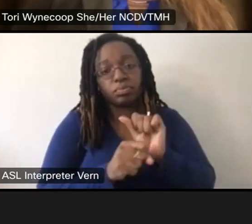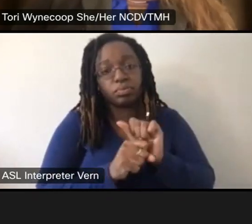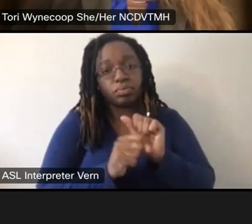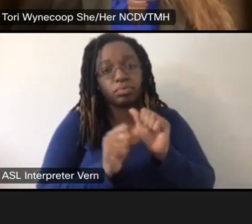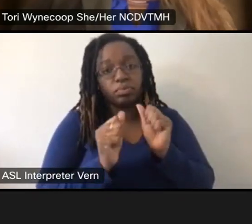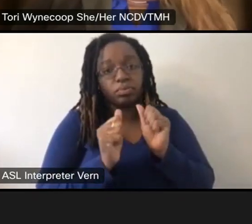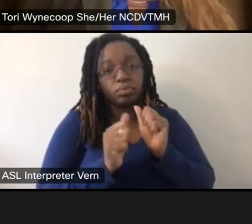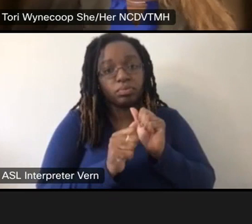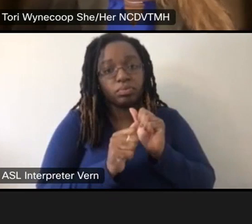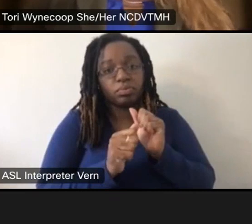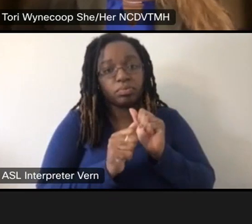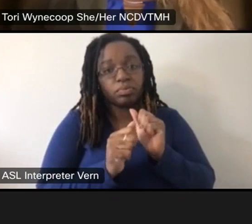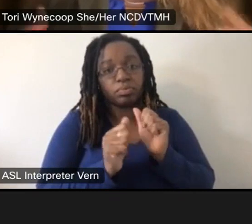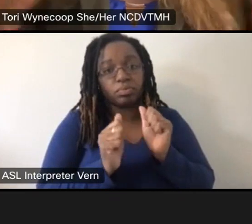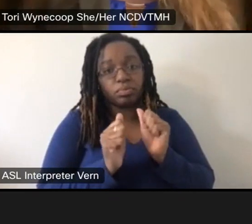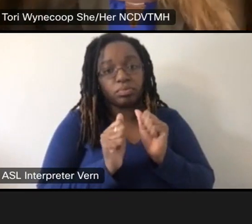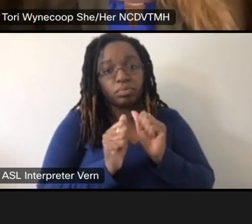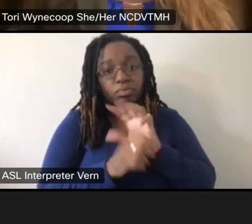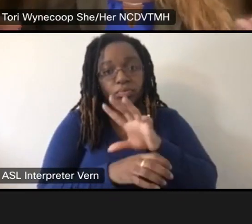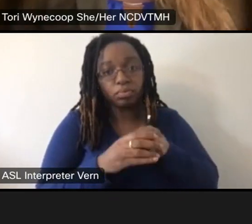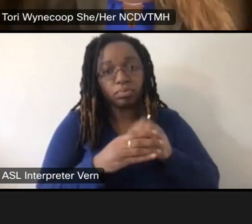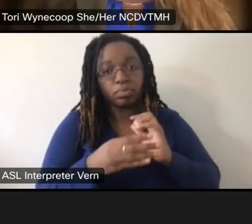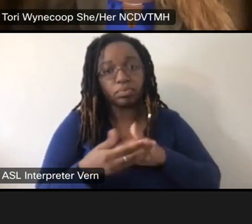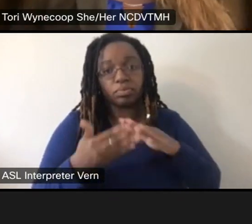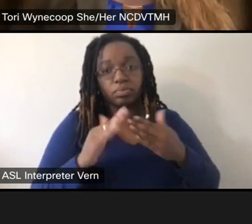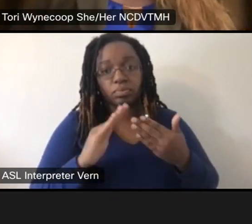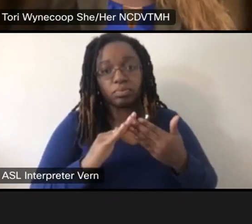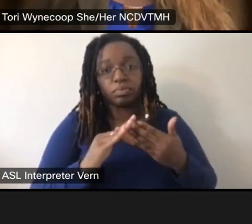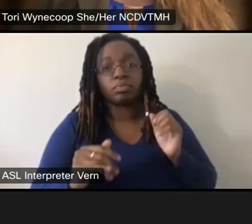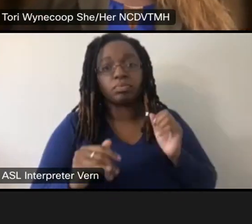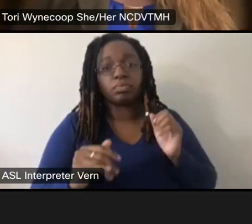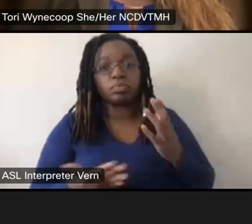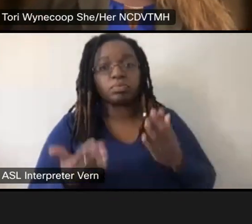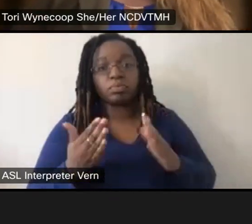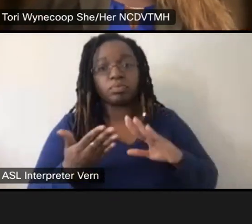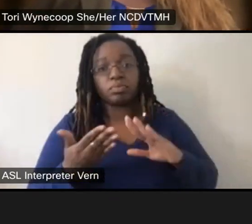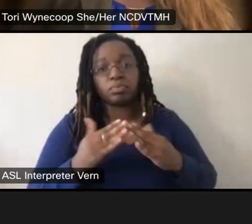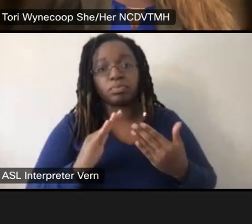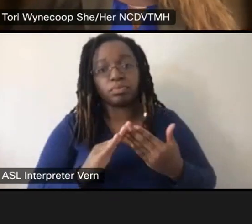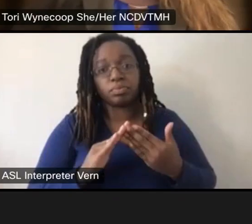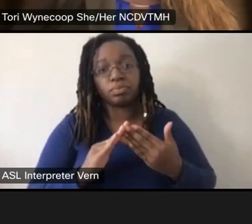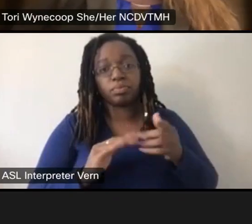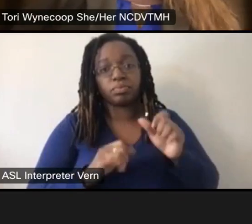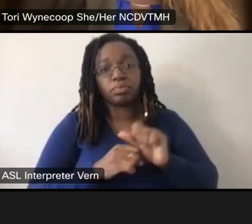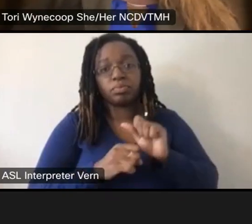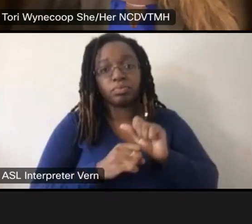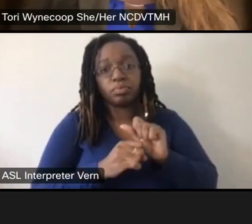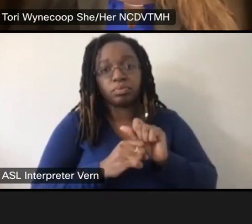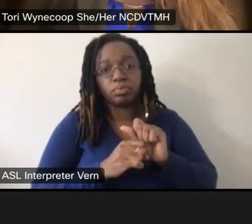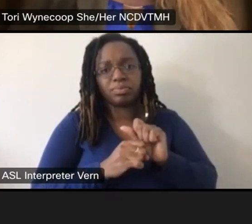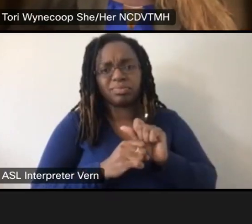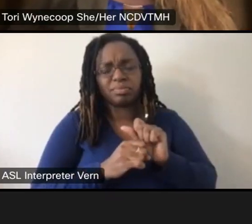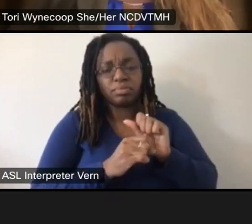within our own communities, or maybe a community that you're just working within,